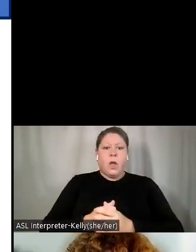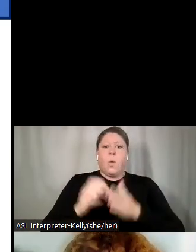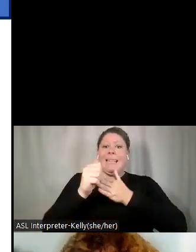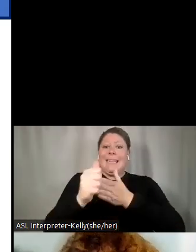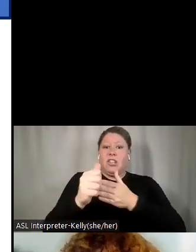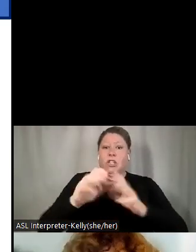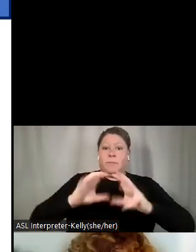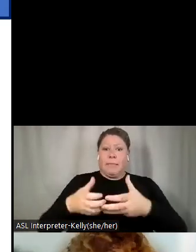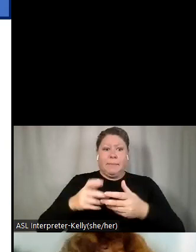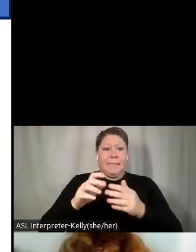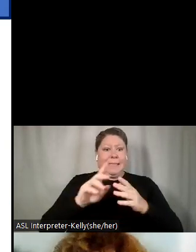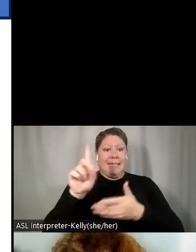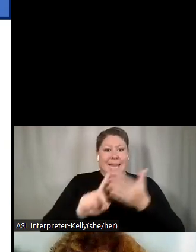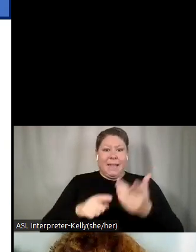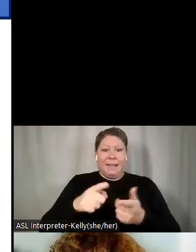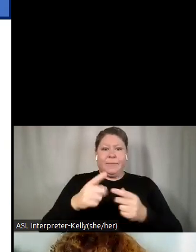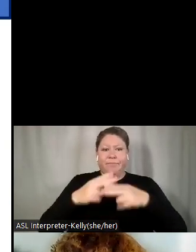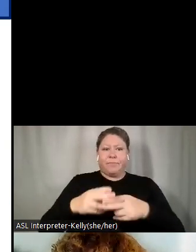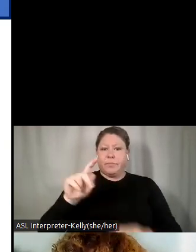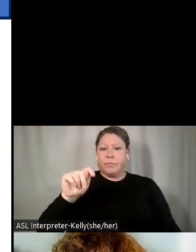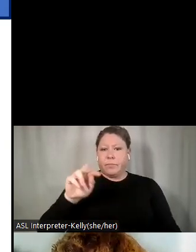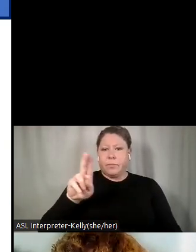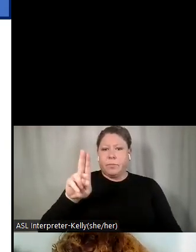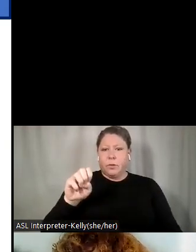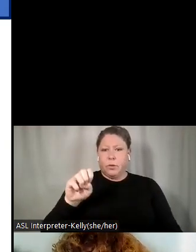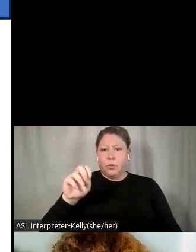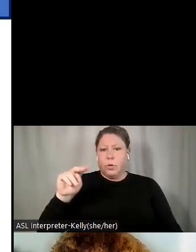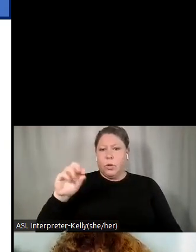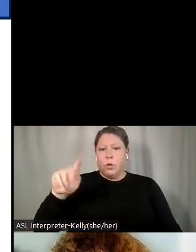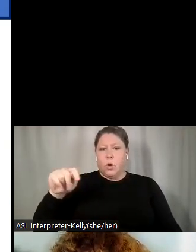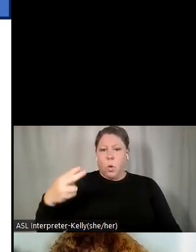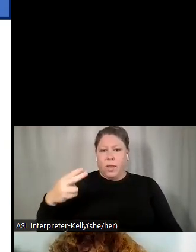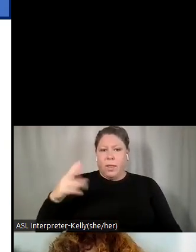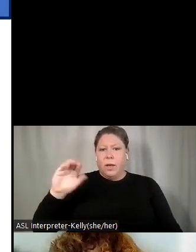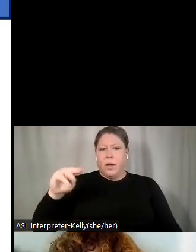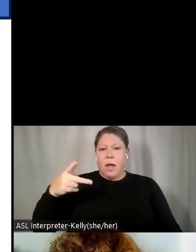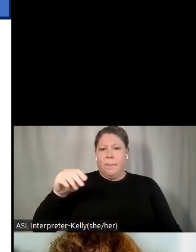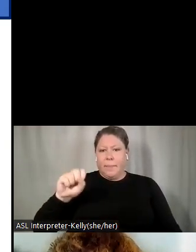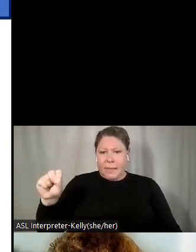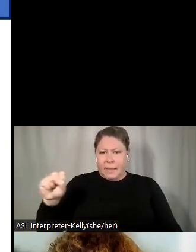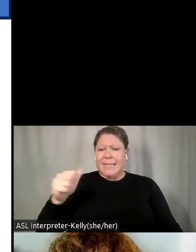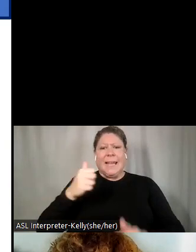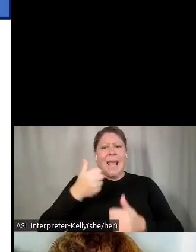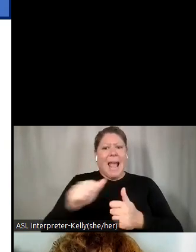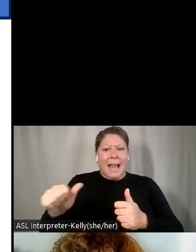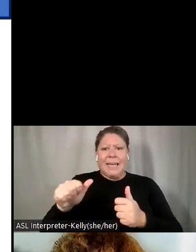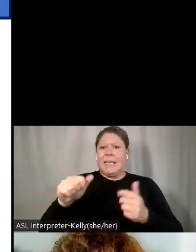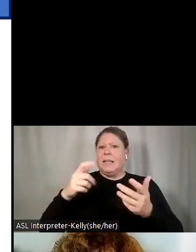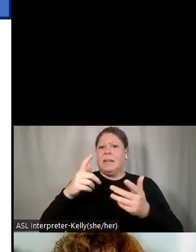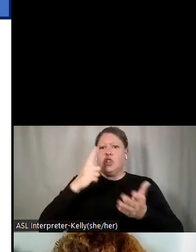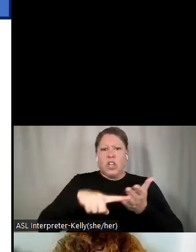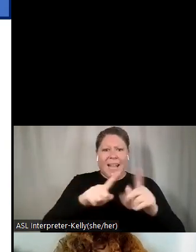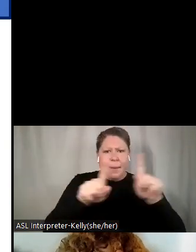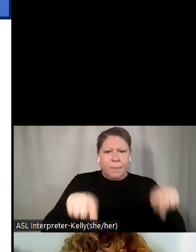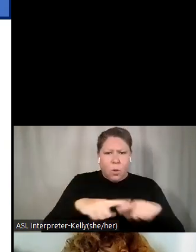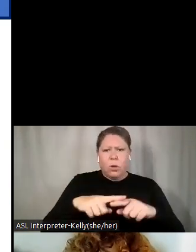which is seen in many places throughout CDPH, especially on all of our link checking boards. Our Hoshin link checking, which you'll get a peek at in a